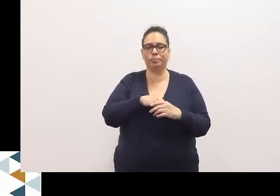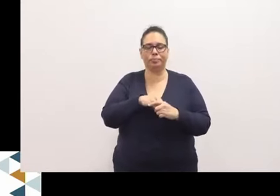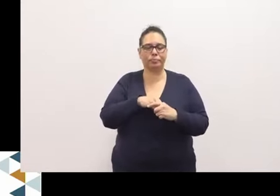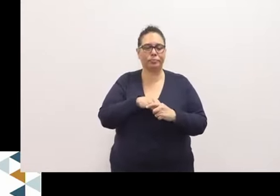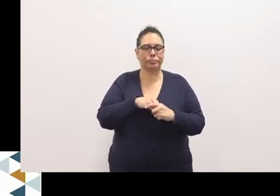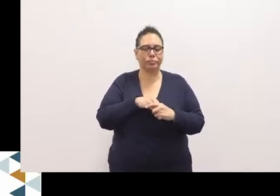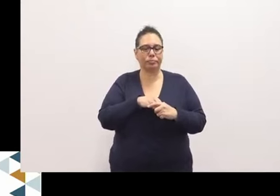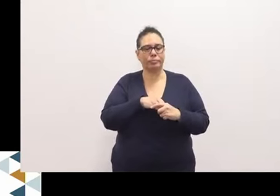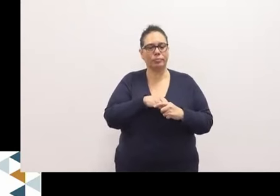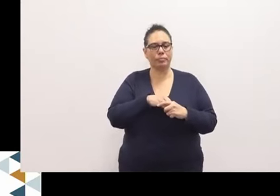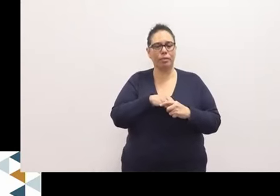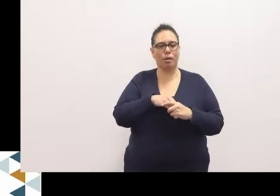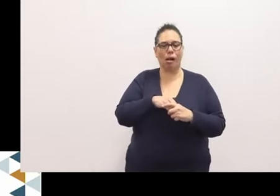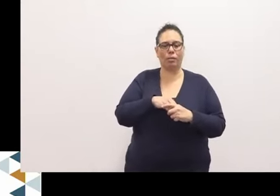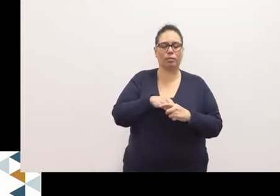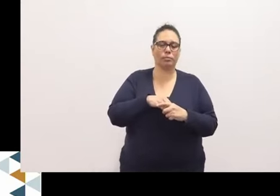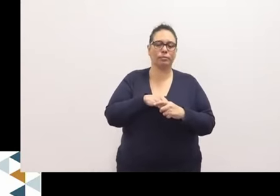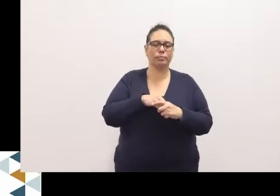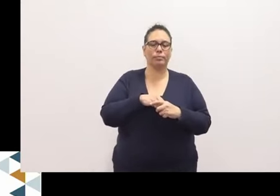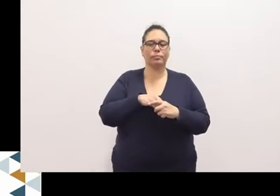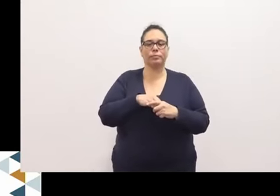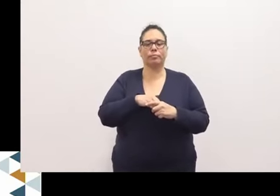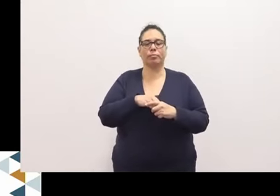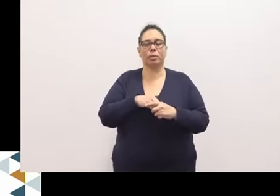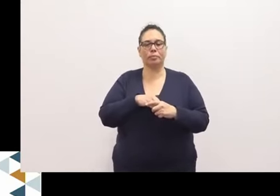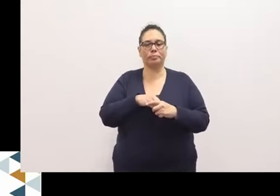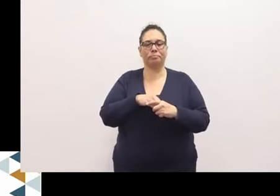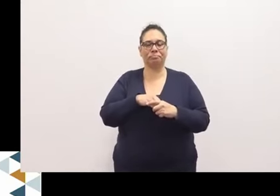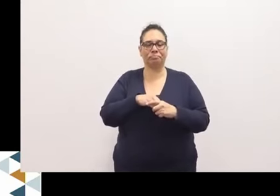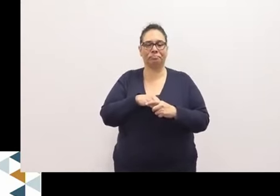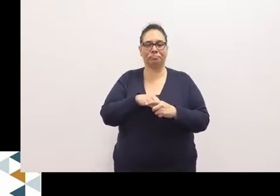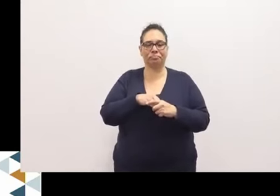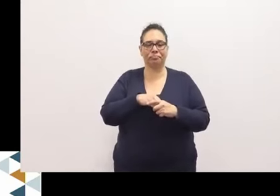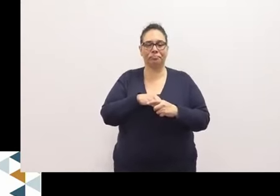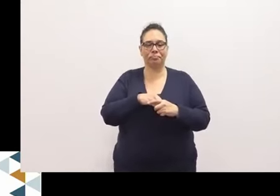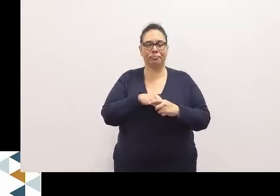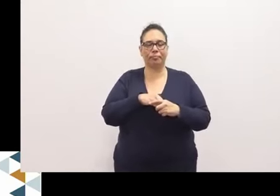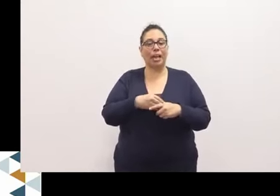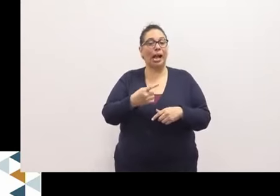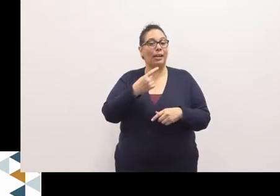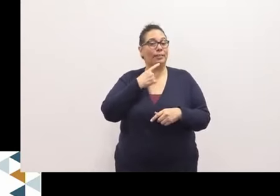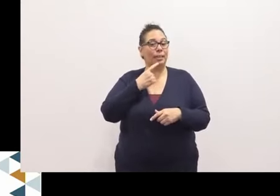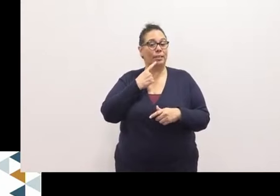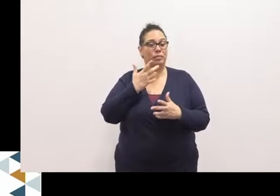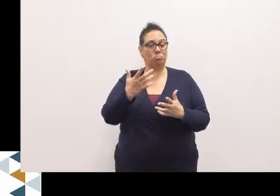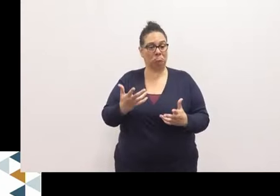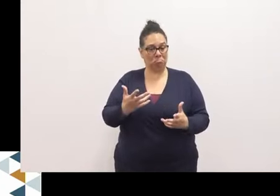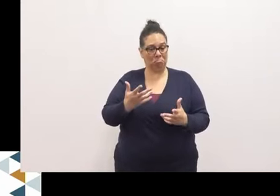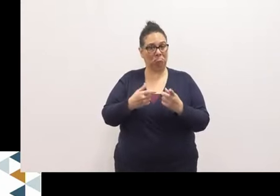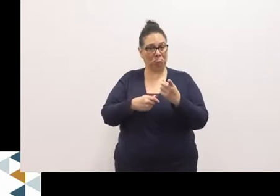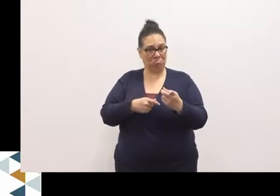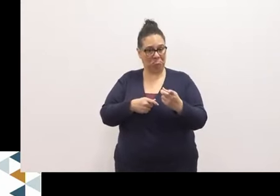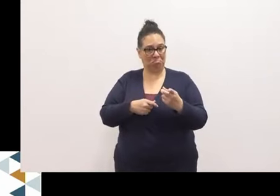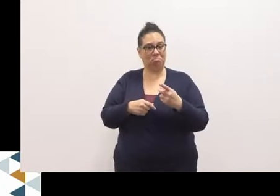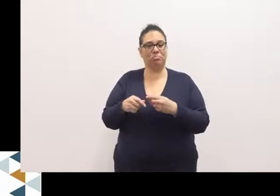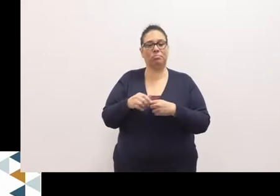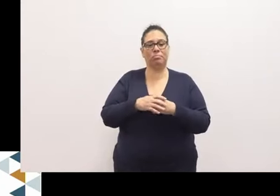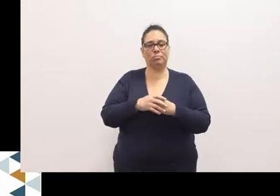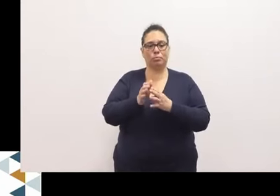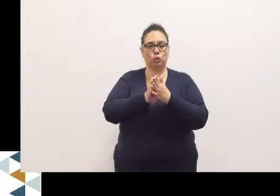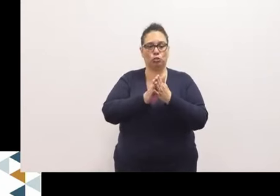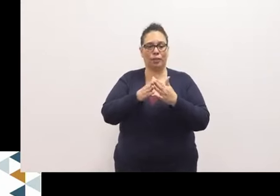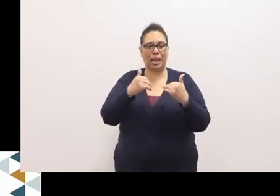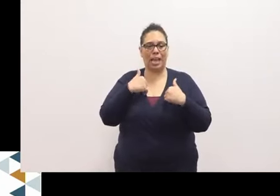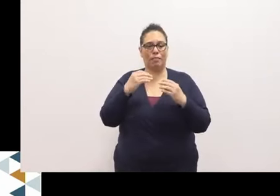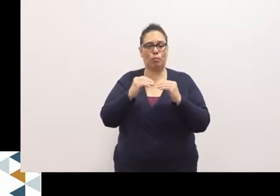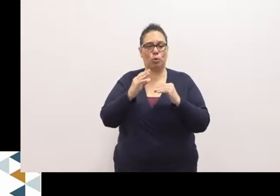So goal four, college and career readiness, states in pursuit of having more than 66% of